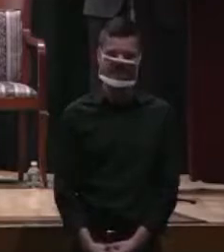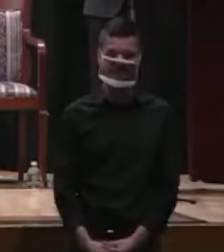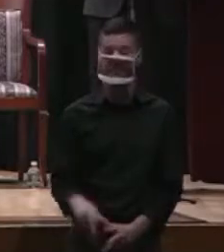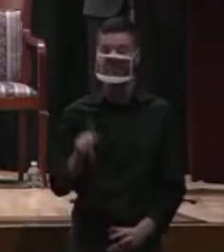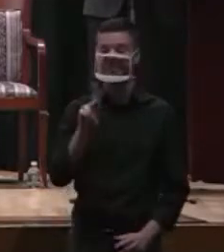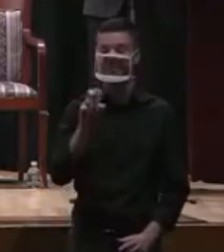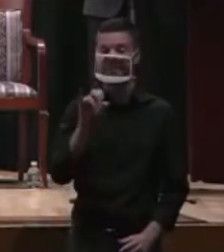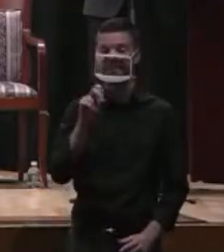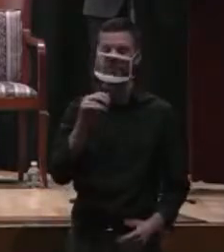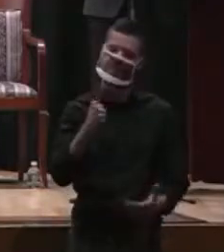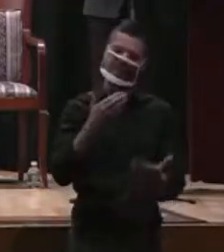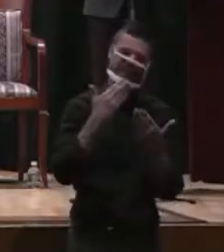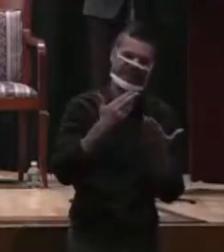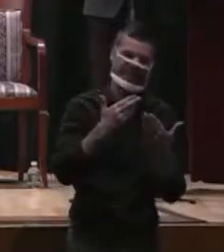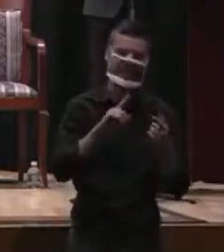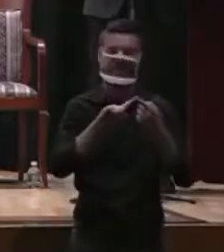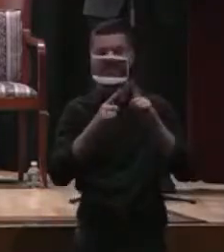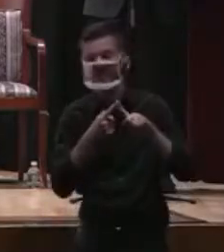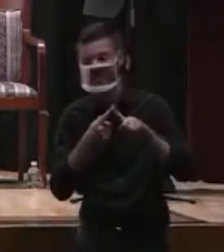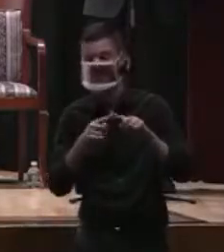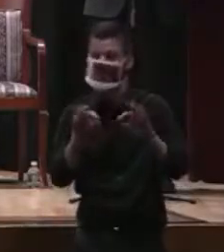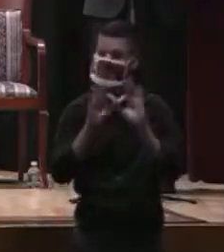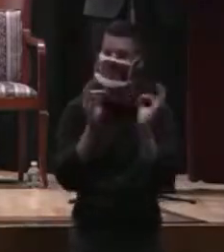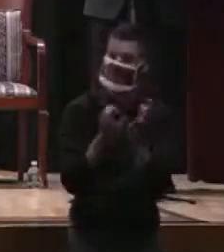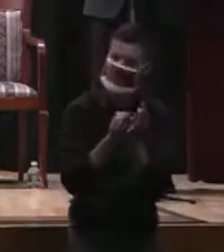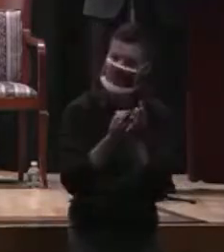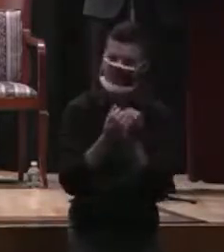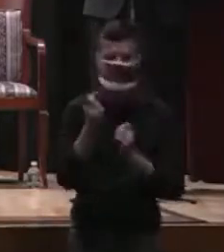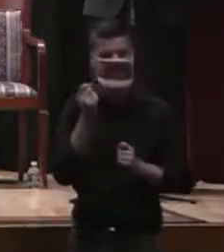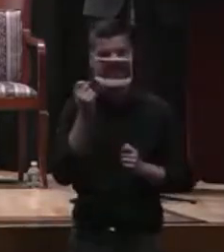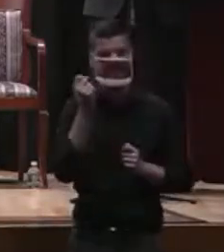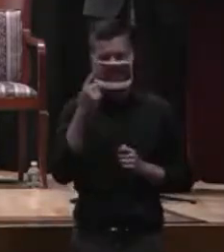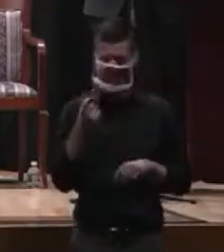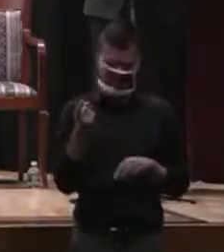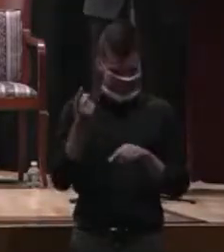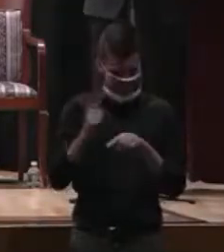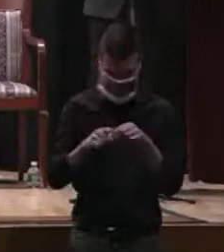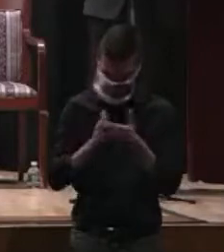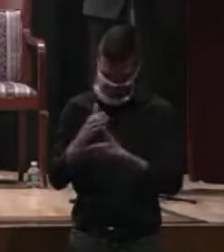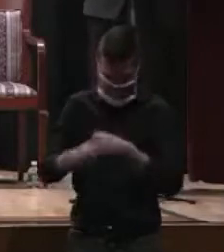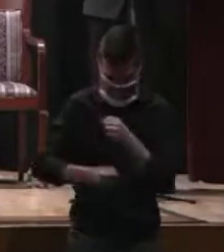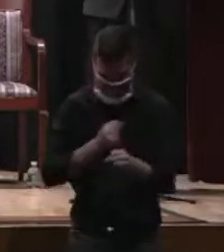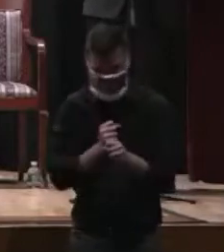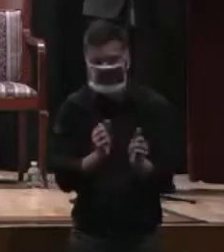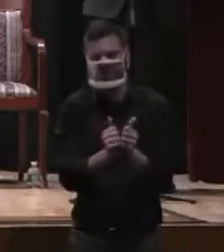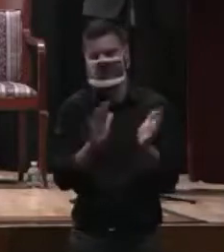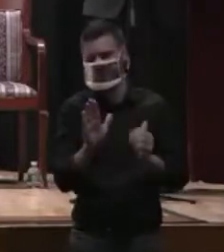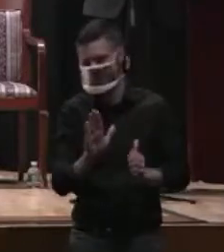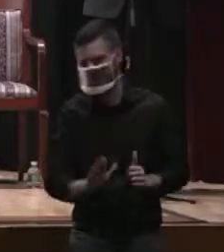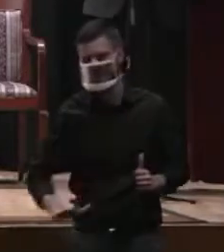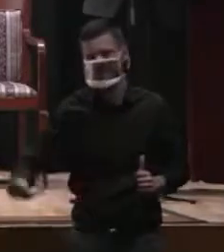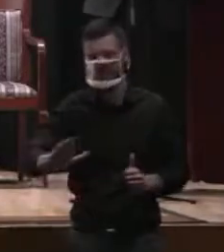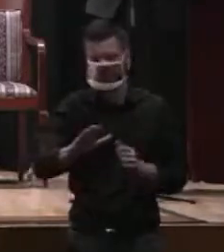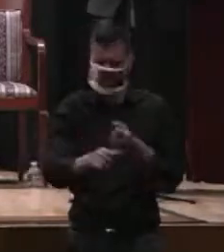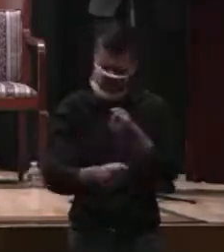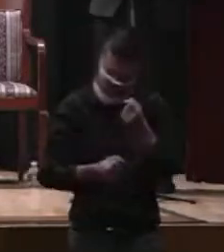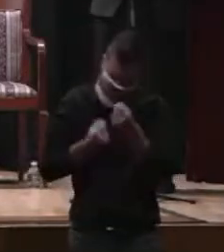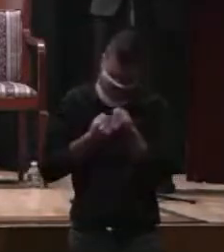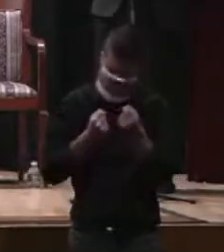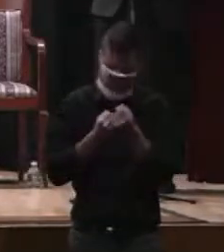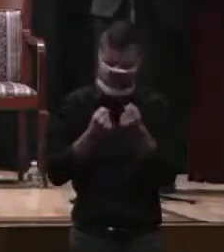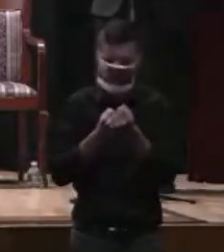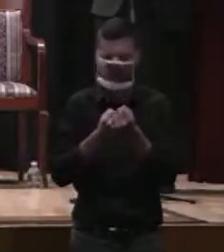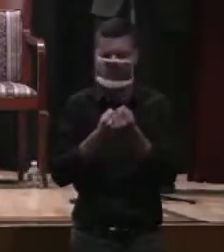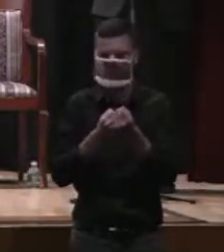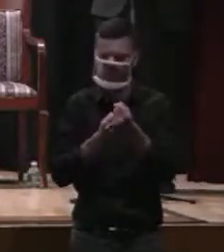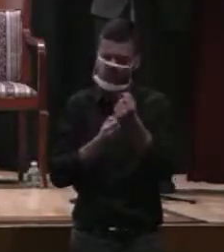Kevin would like to thank his friends and family. He would not have been able to make it through this year without all of your unwavering and